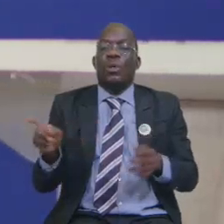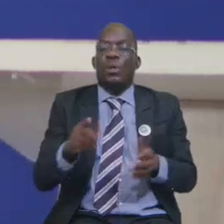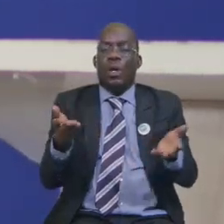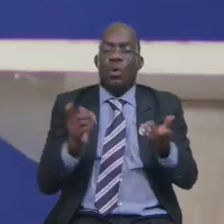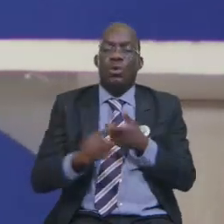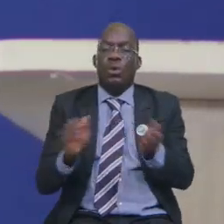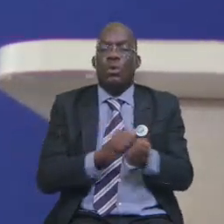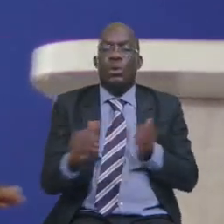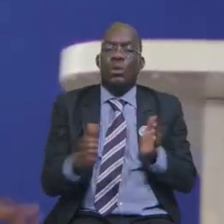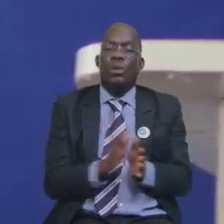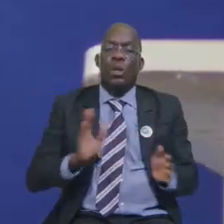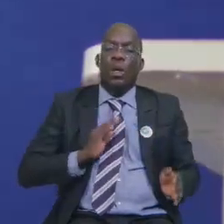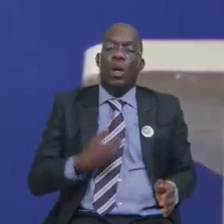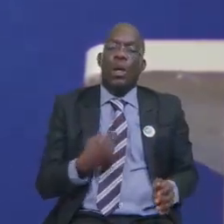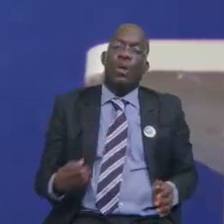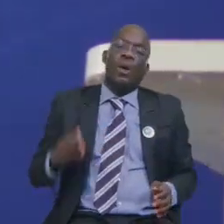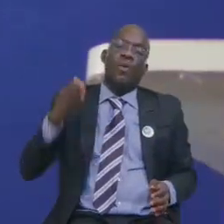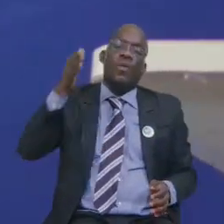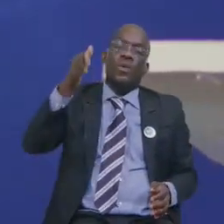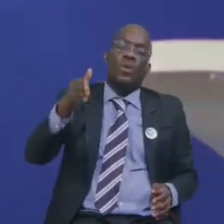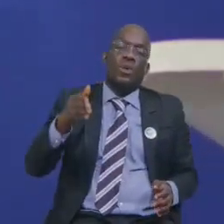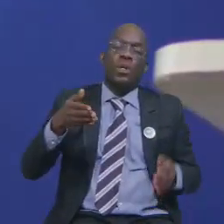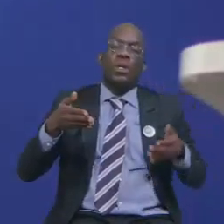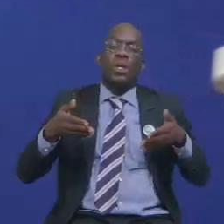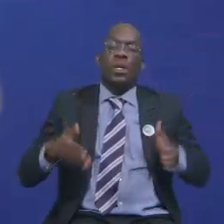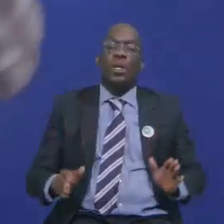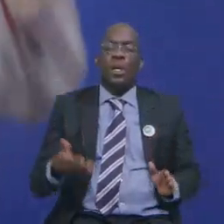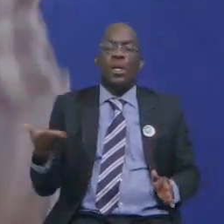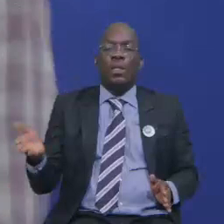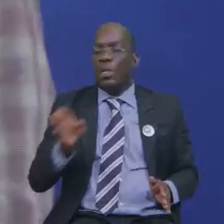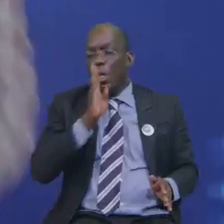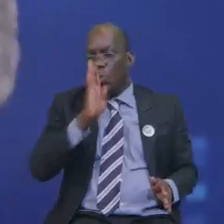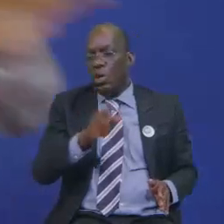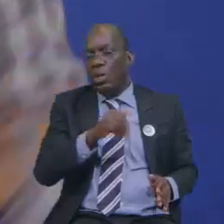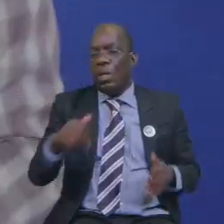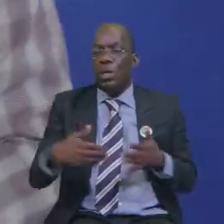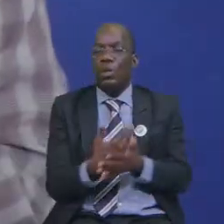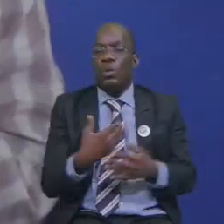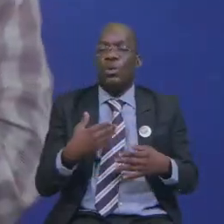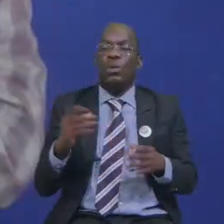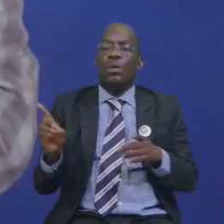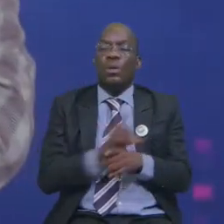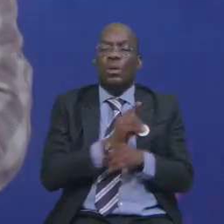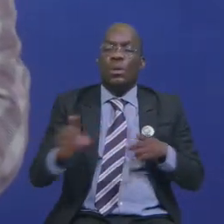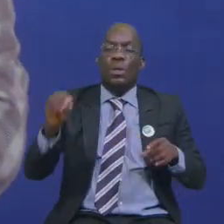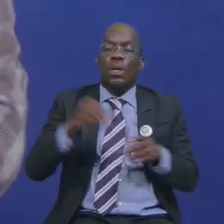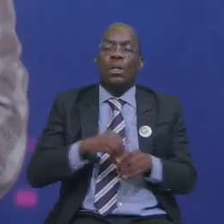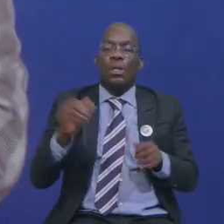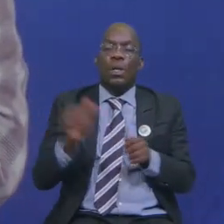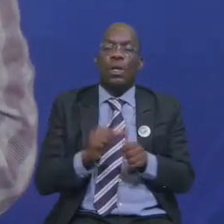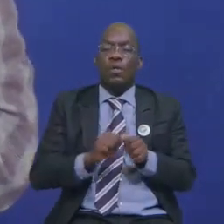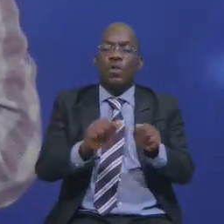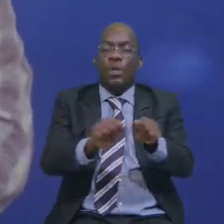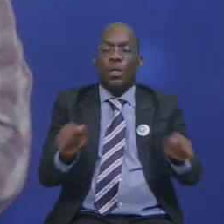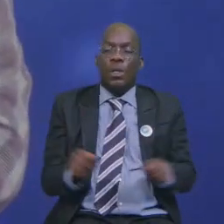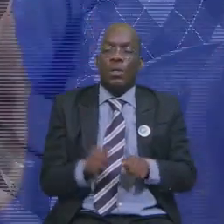destroy our future? Let there be a new discipline in every area of our